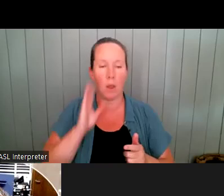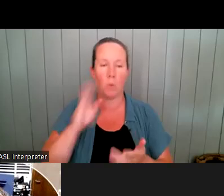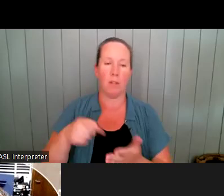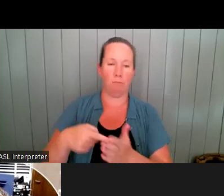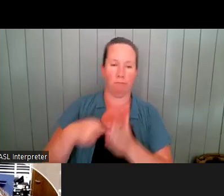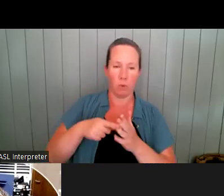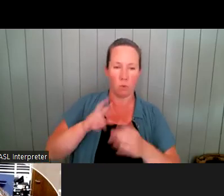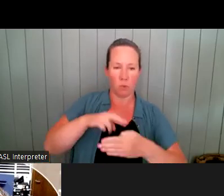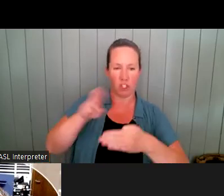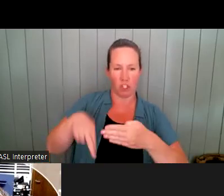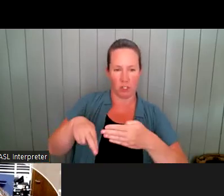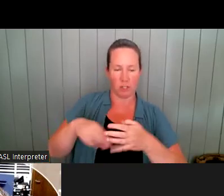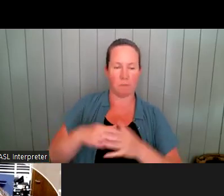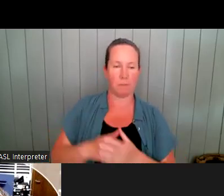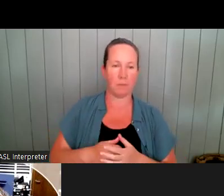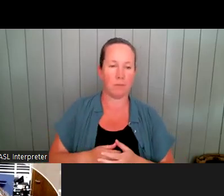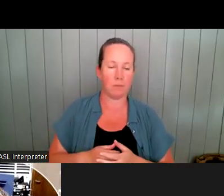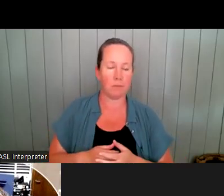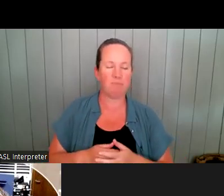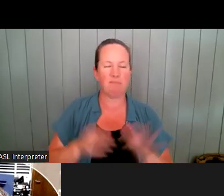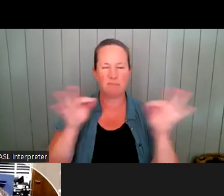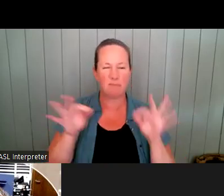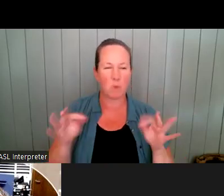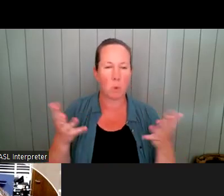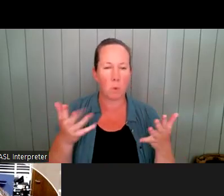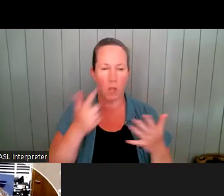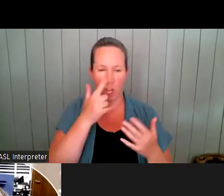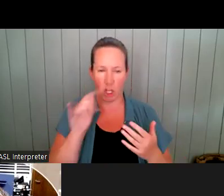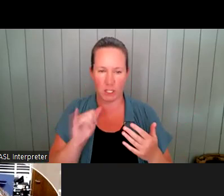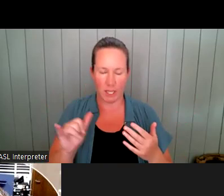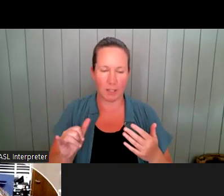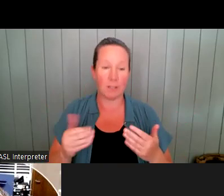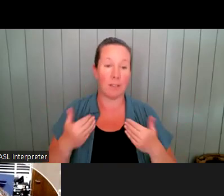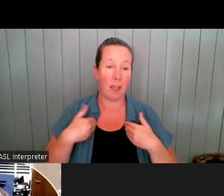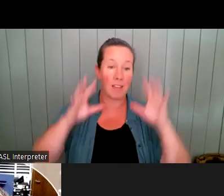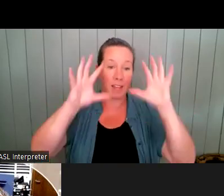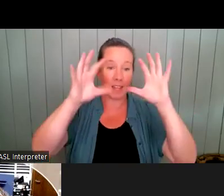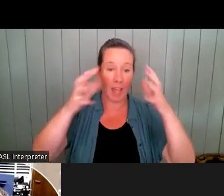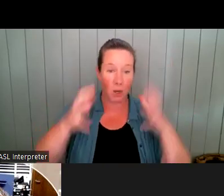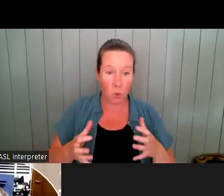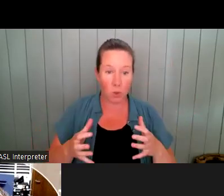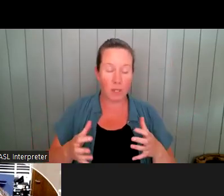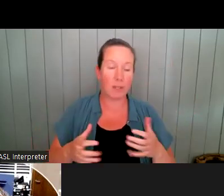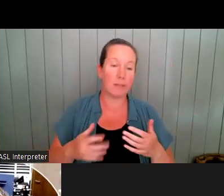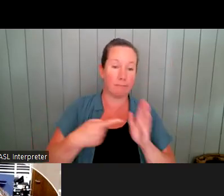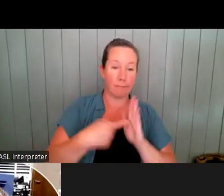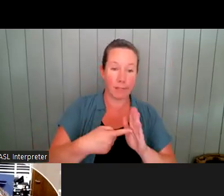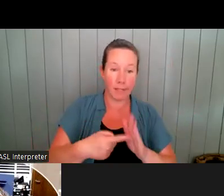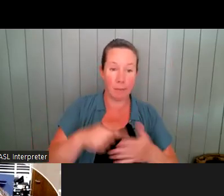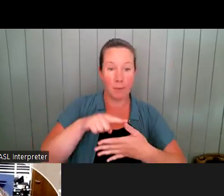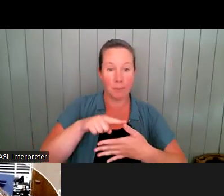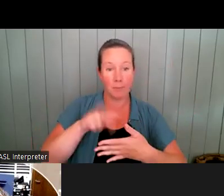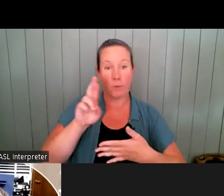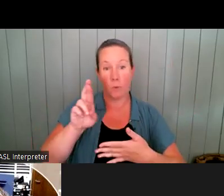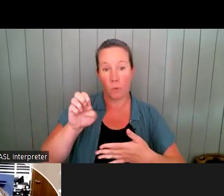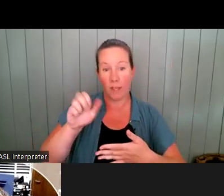they look something like this. So it's a category. It says realistic, and then there's a number. So